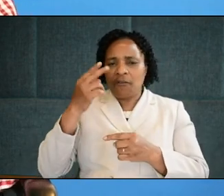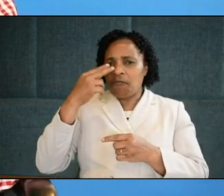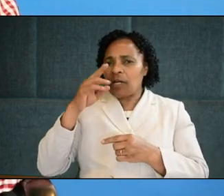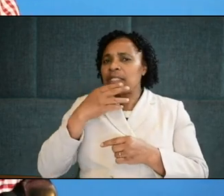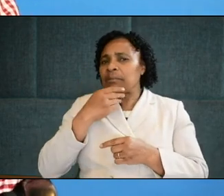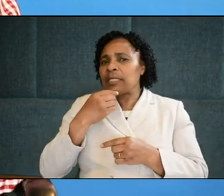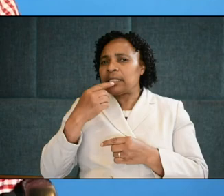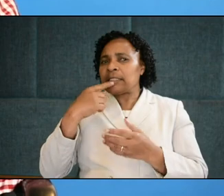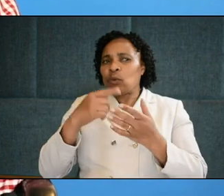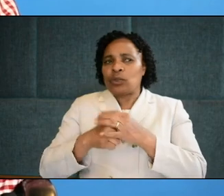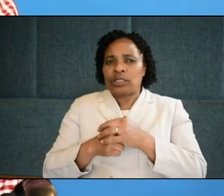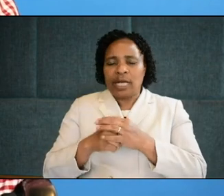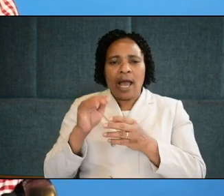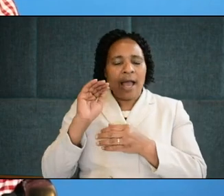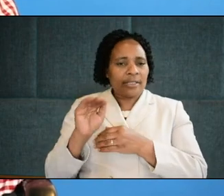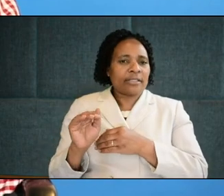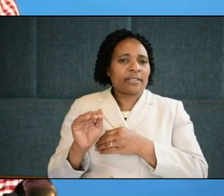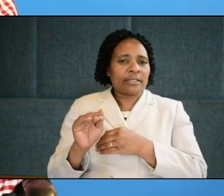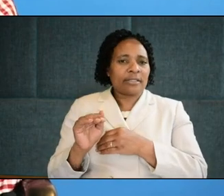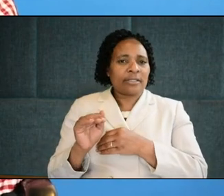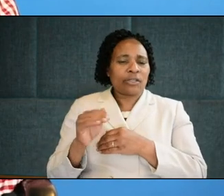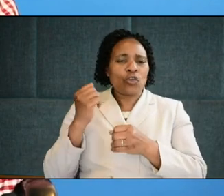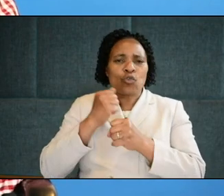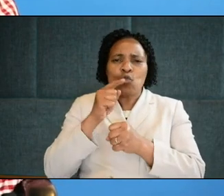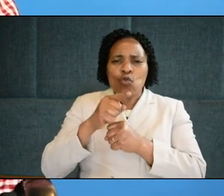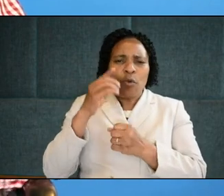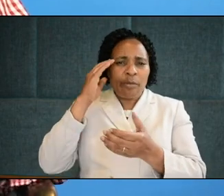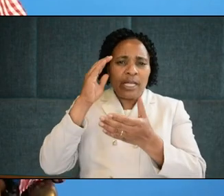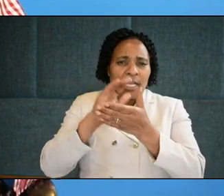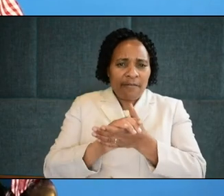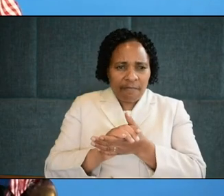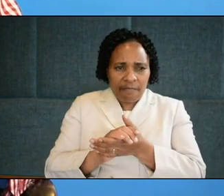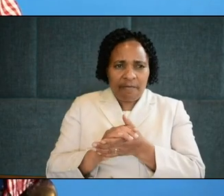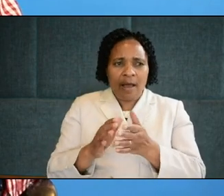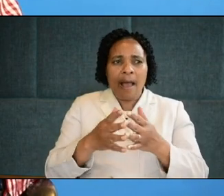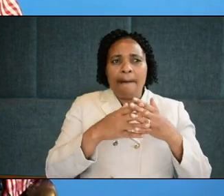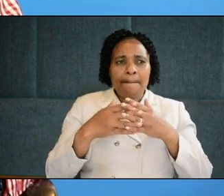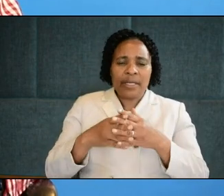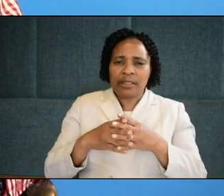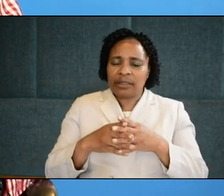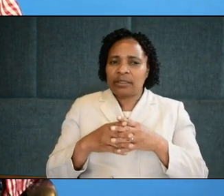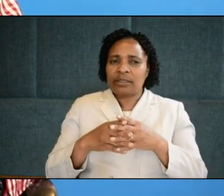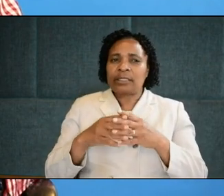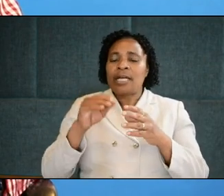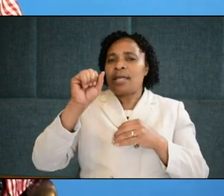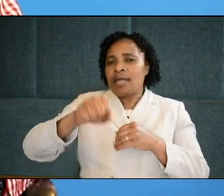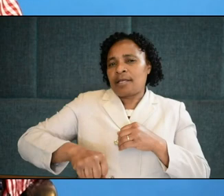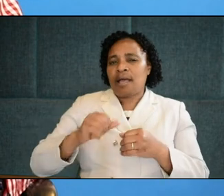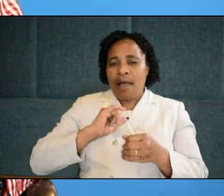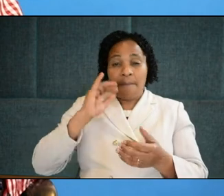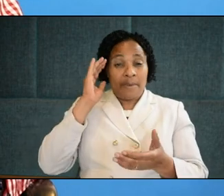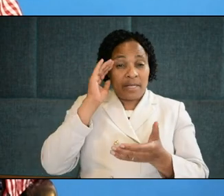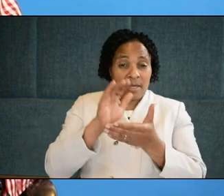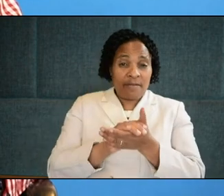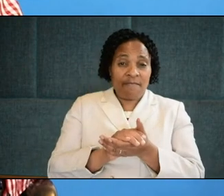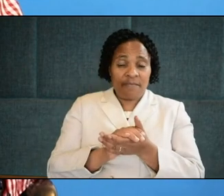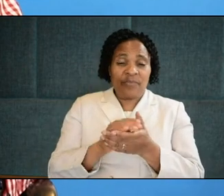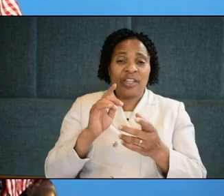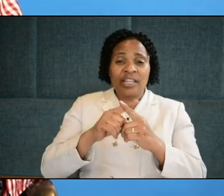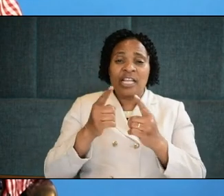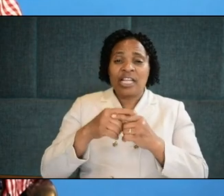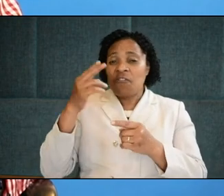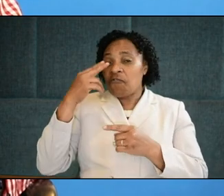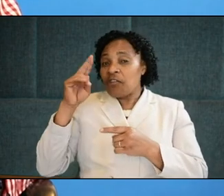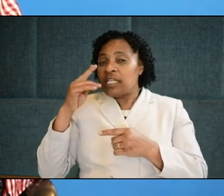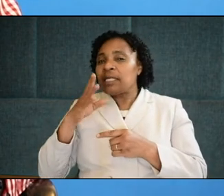wasn't certain. So he asked, "Do you really believe?" And the American said, "Yes, I believe." Then the